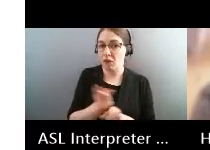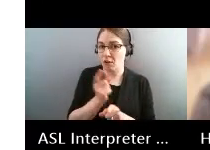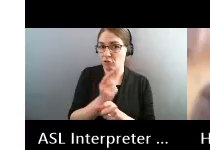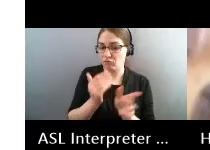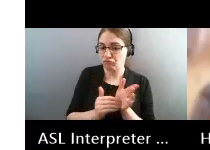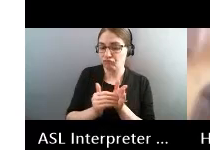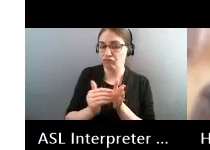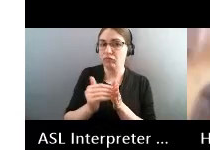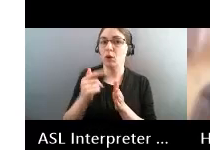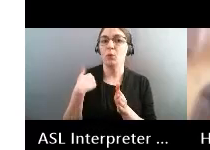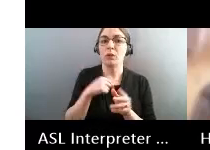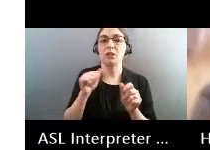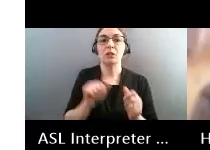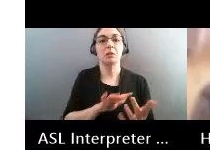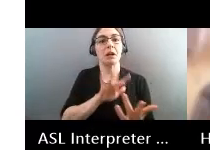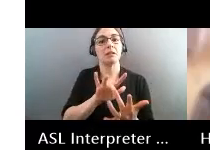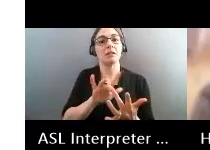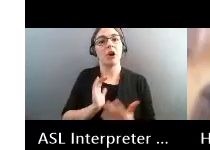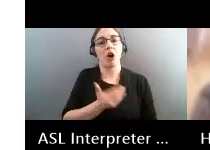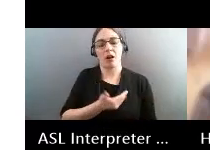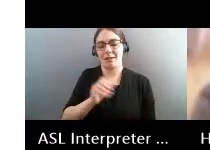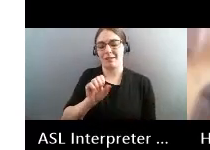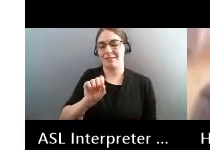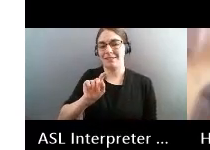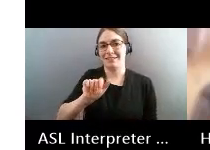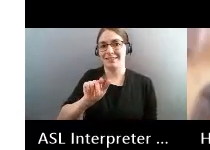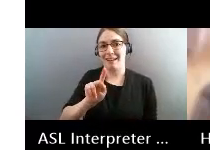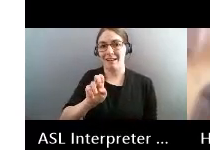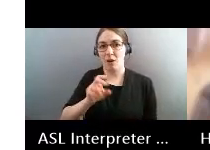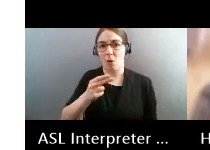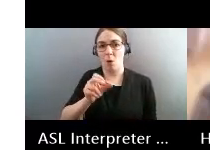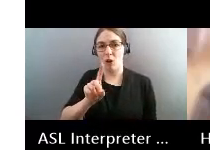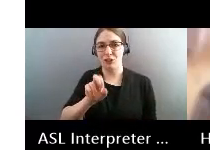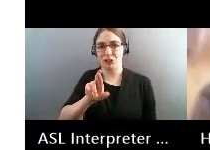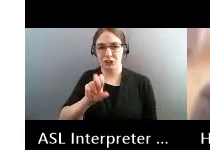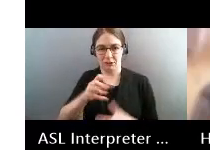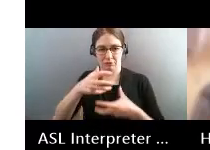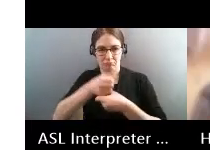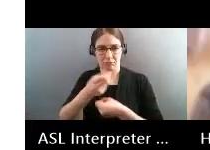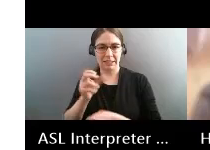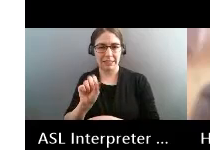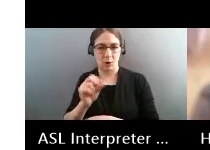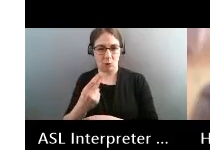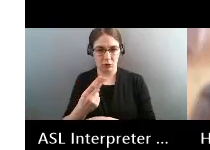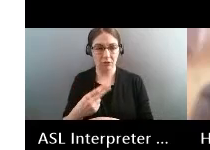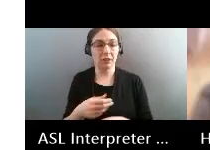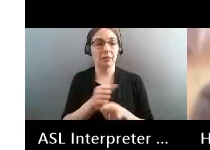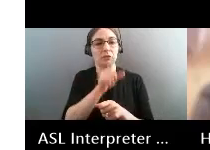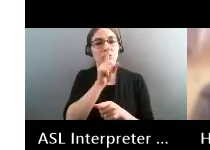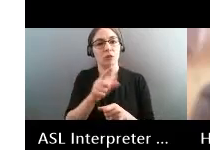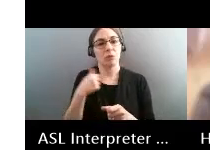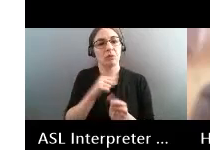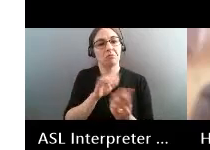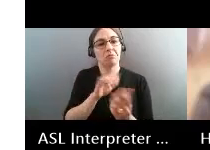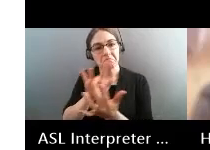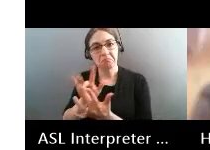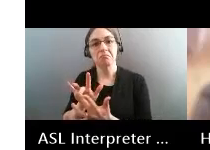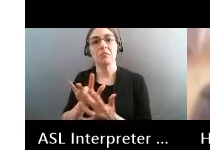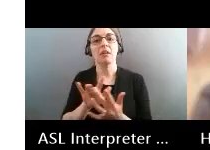our stakeholders and make sure that we learn from others and make sure that we